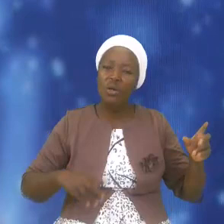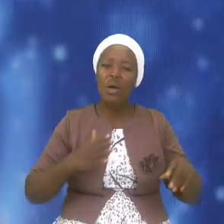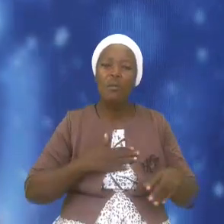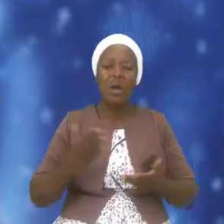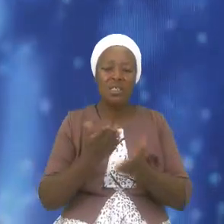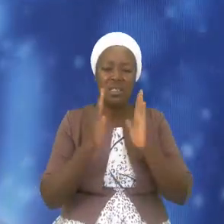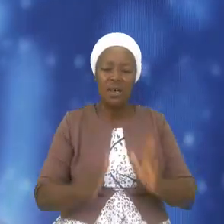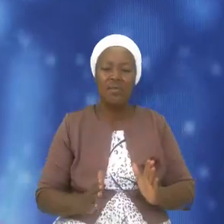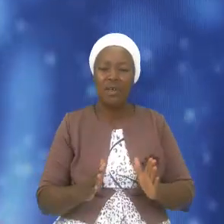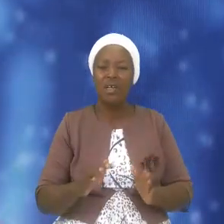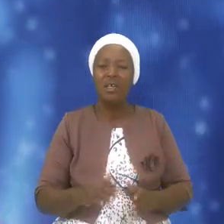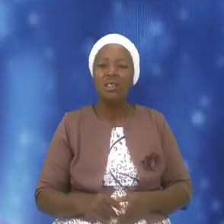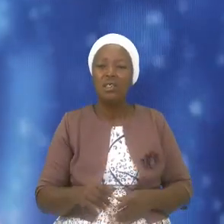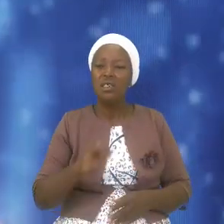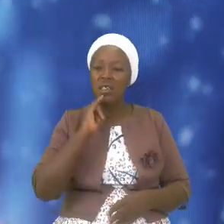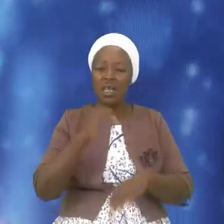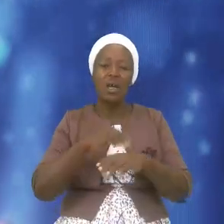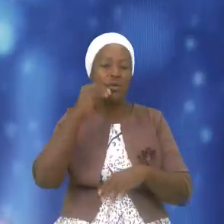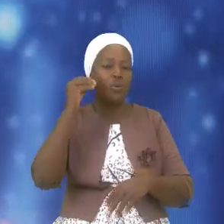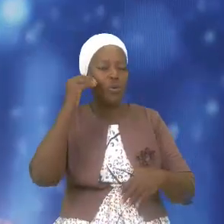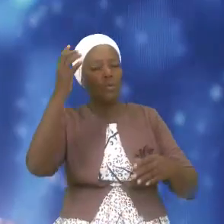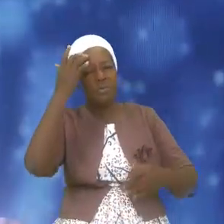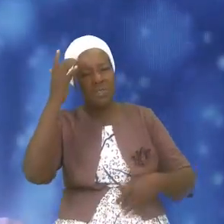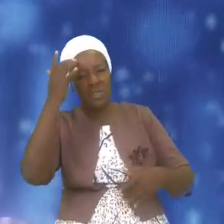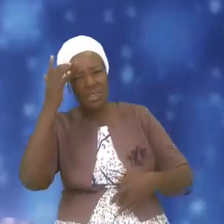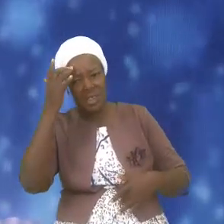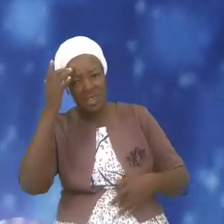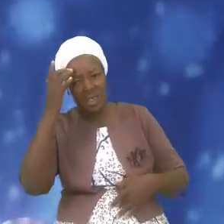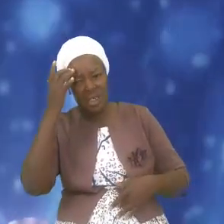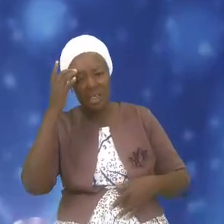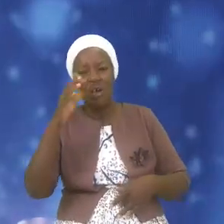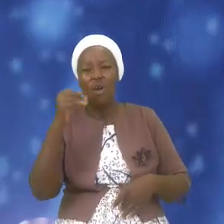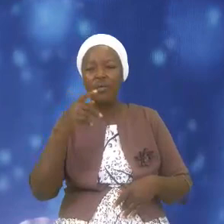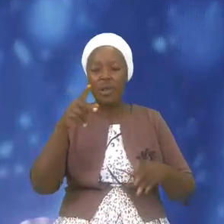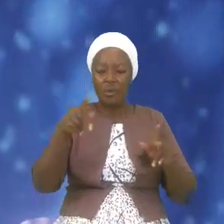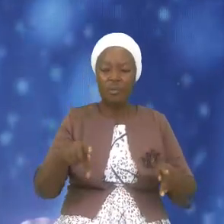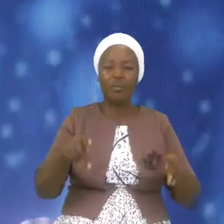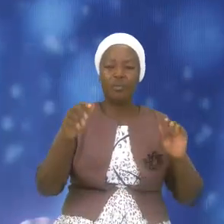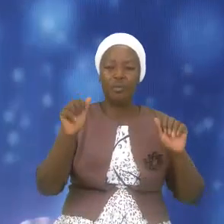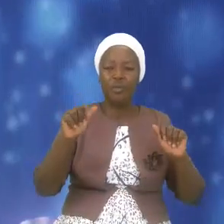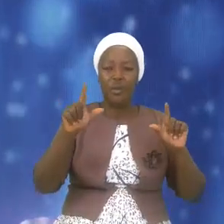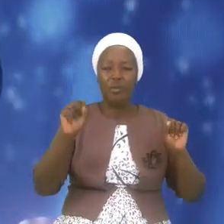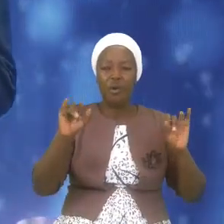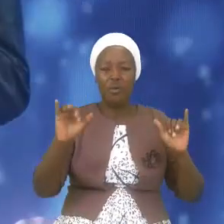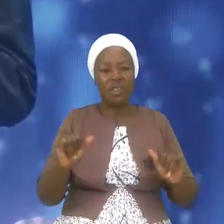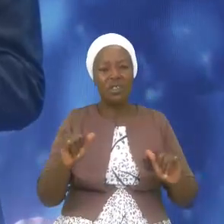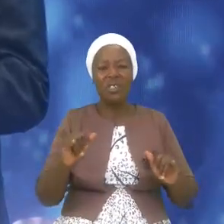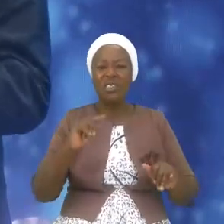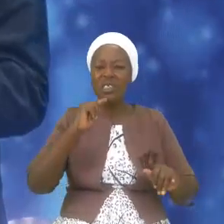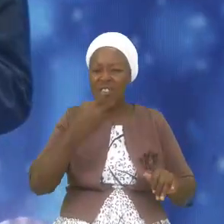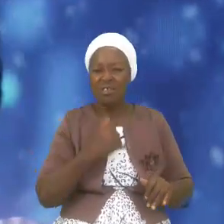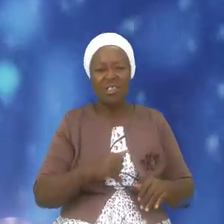palsy, grievously tormented. And then in verse 7, Jesus saith unto him, I